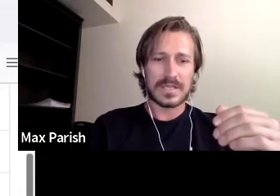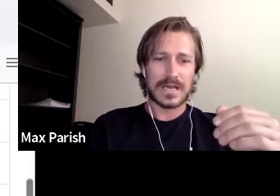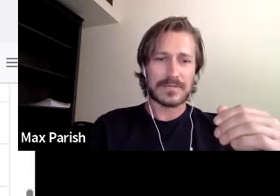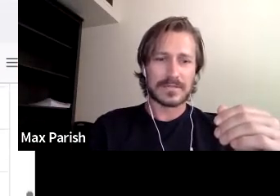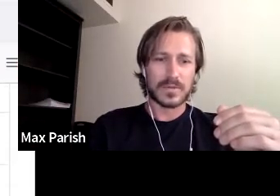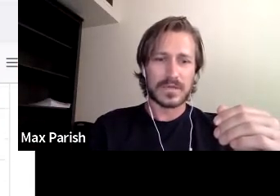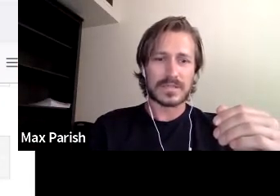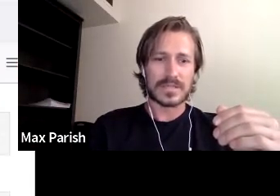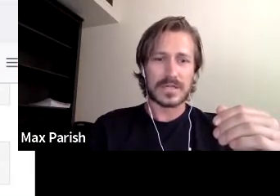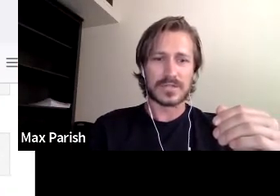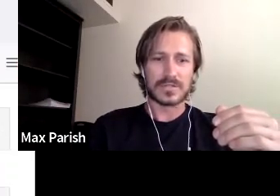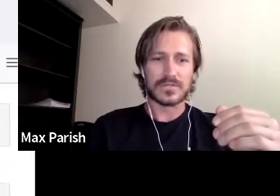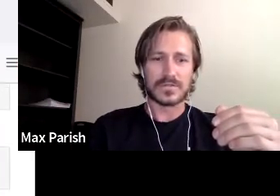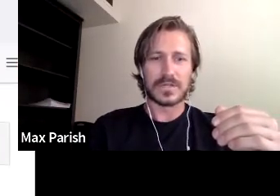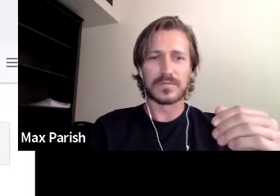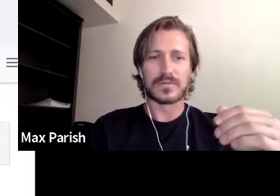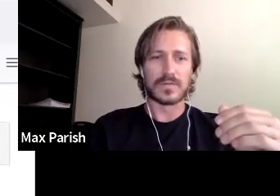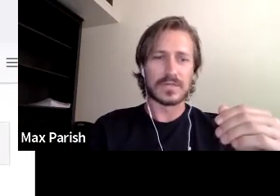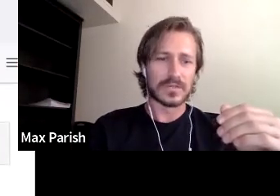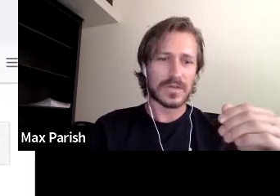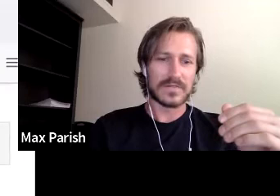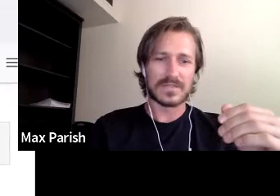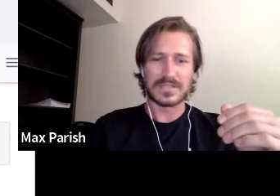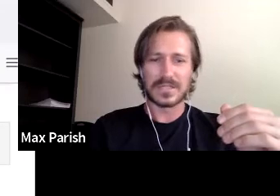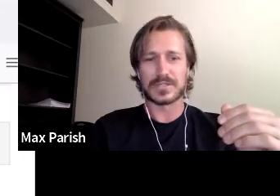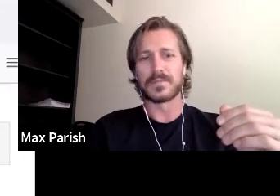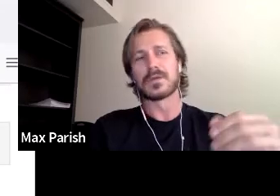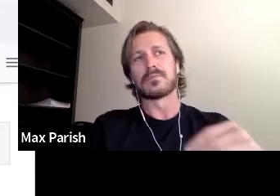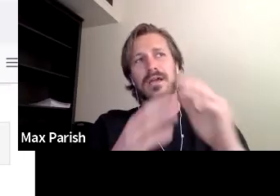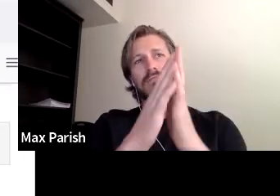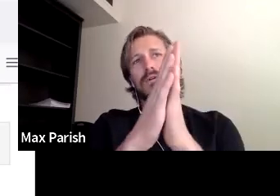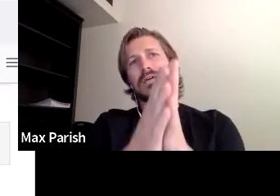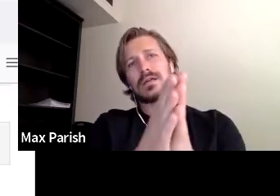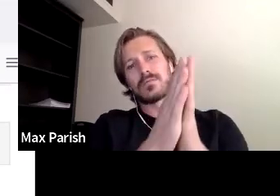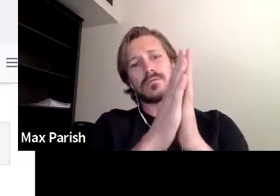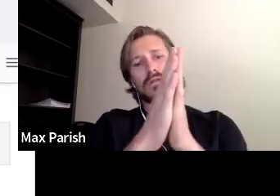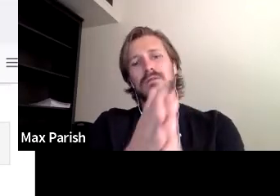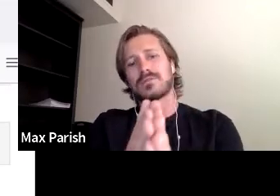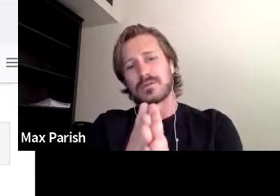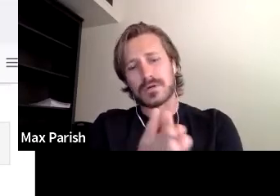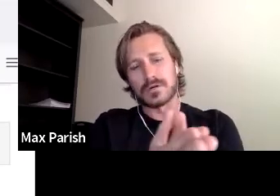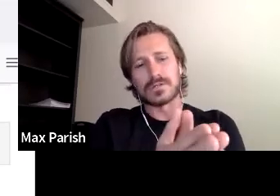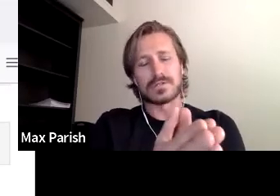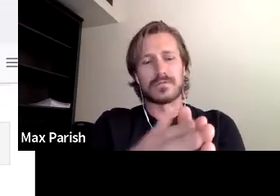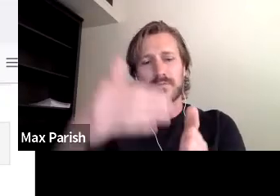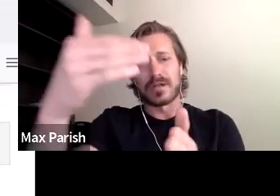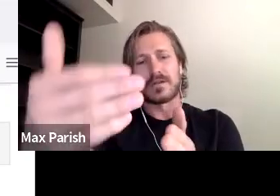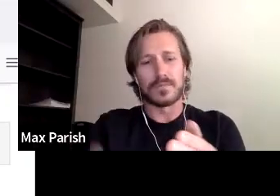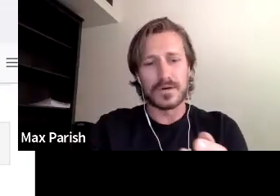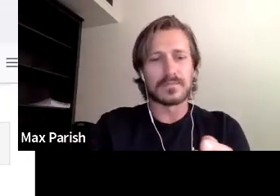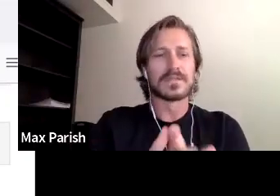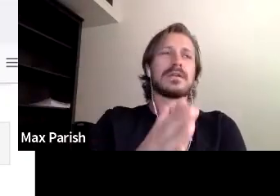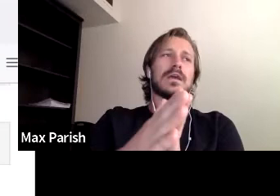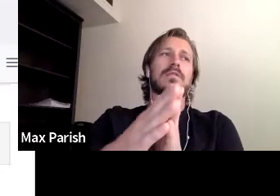this happens with discussion. So for example, in week 2, I have a discussion, but I have one deadline where I want them to post a reply